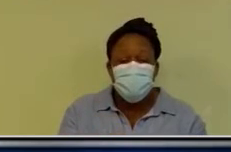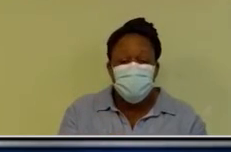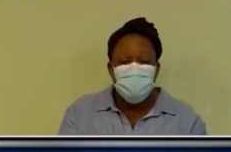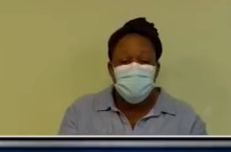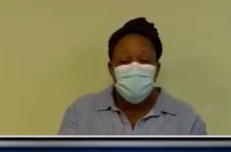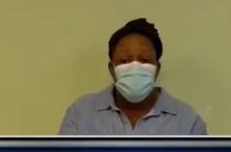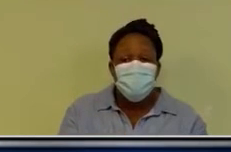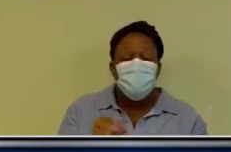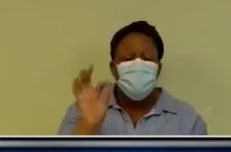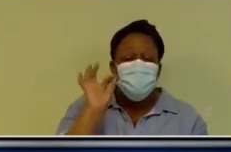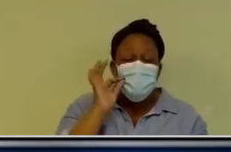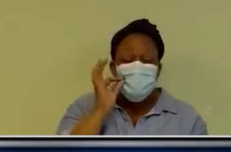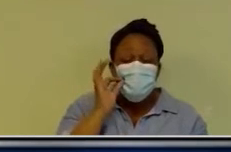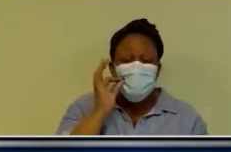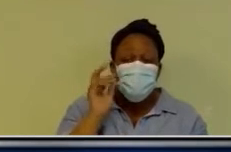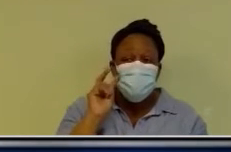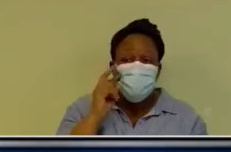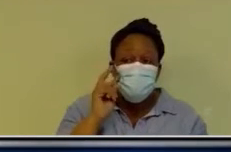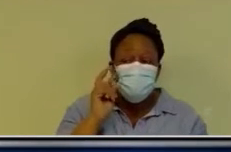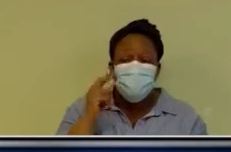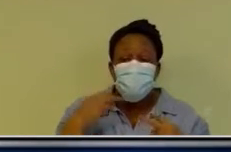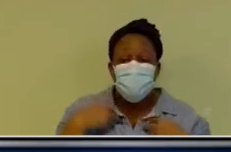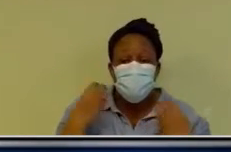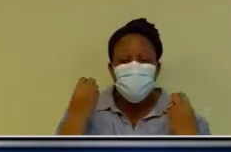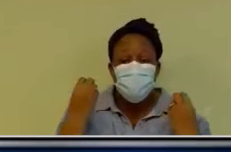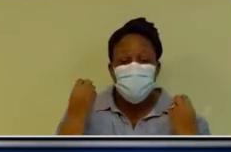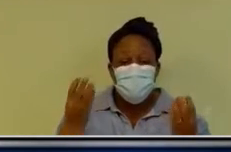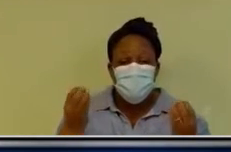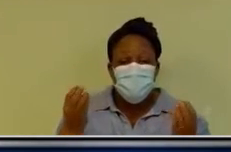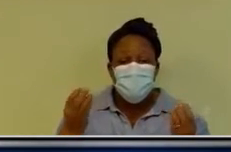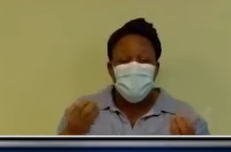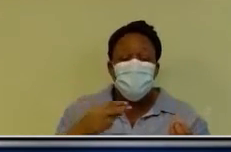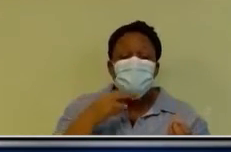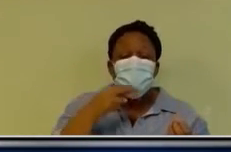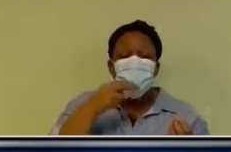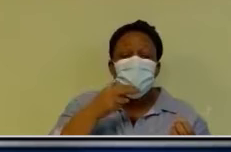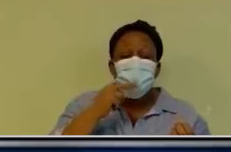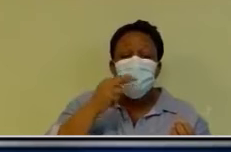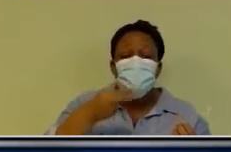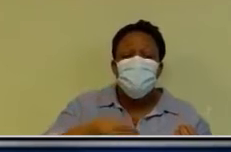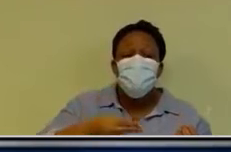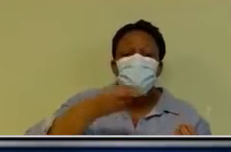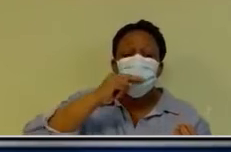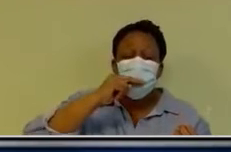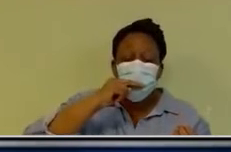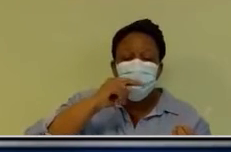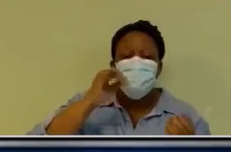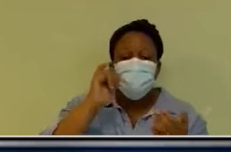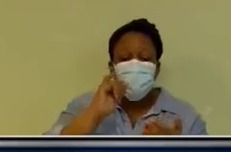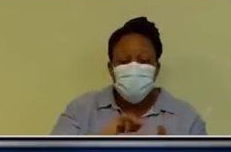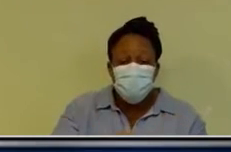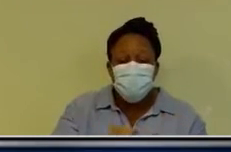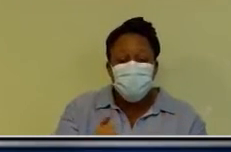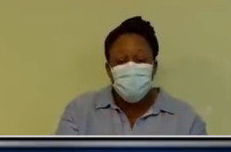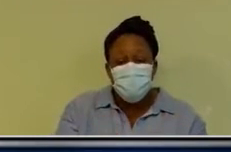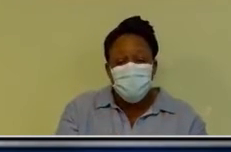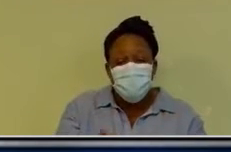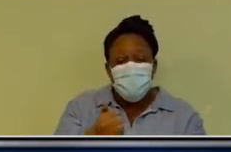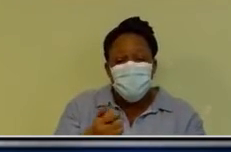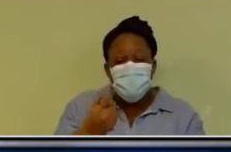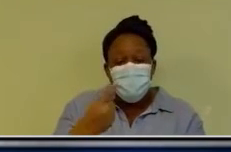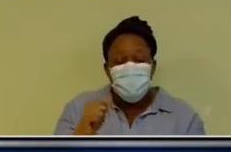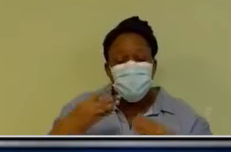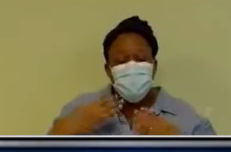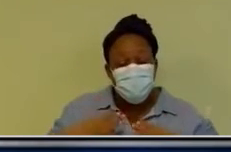of antioxidants and nutrients, which boost the production of cells which support the immune